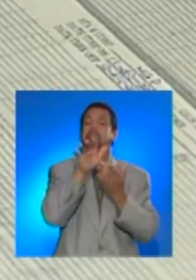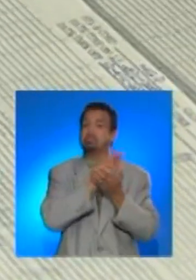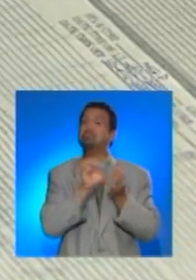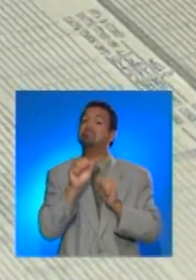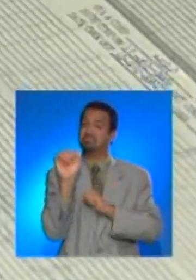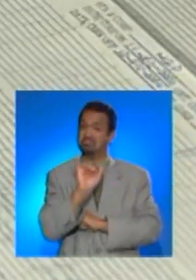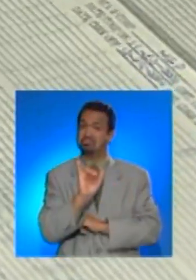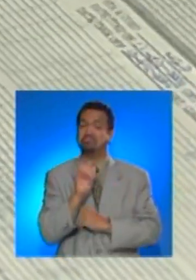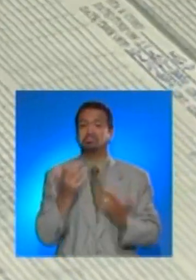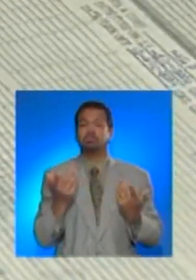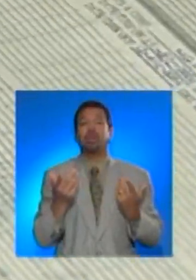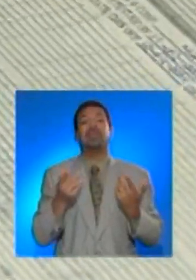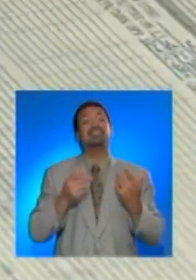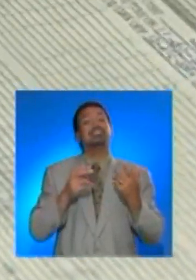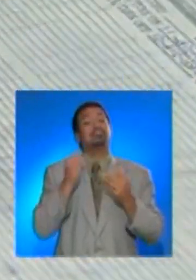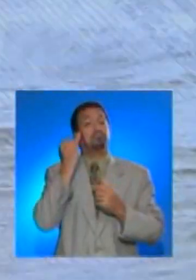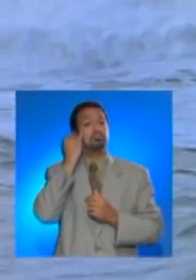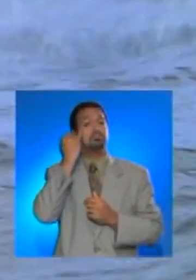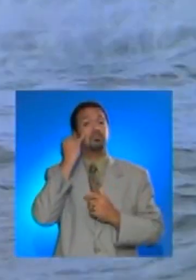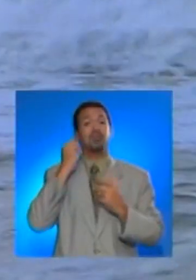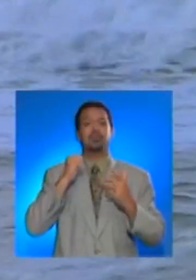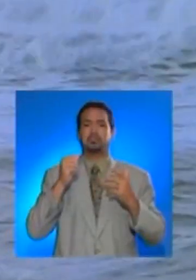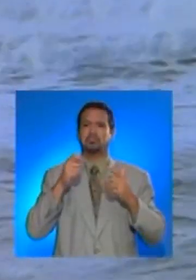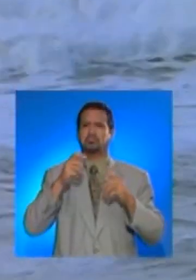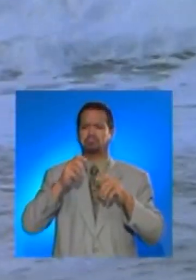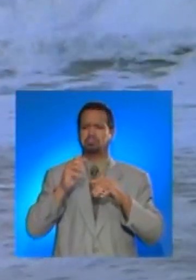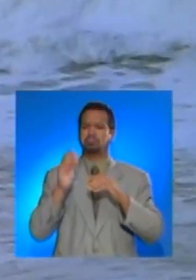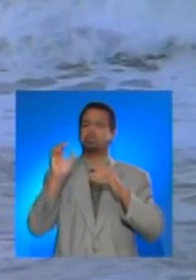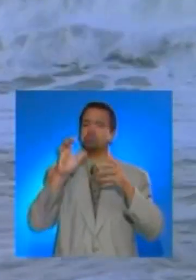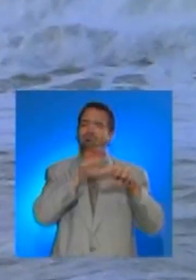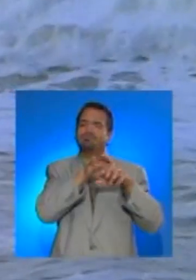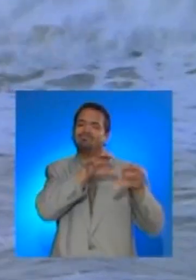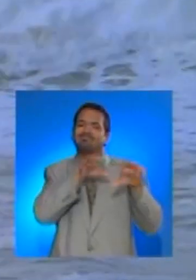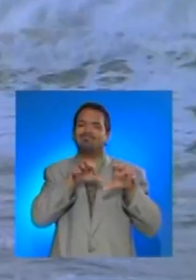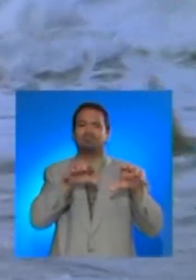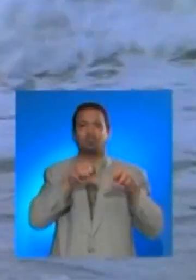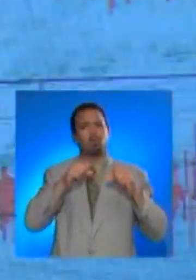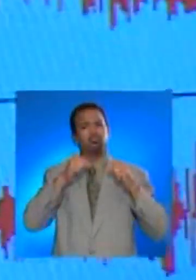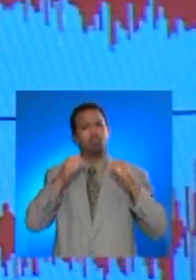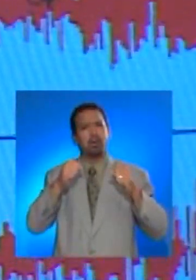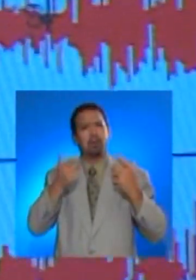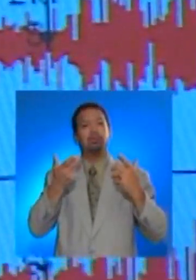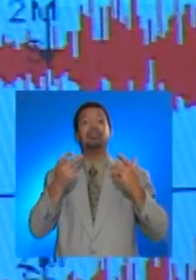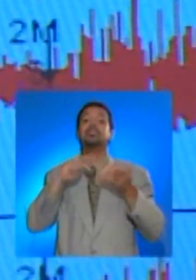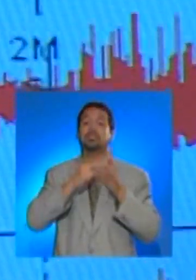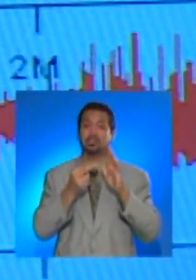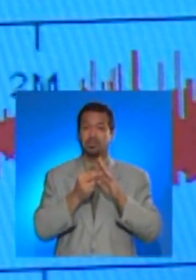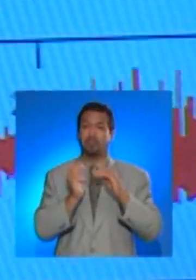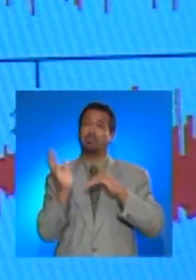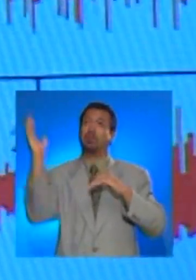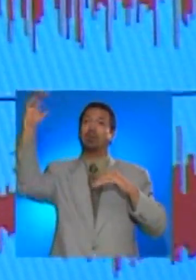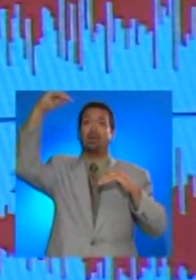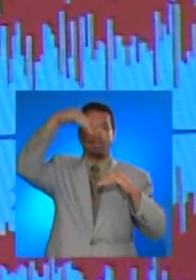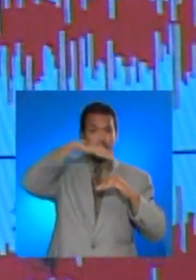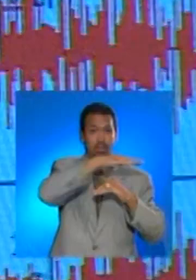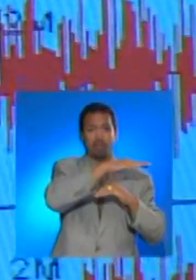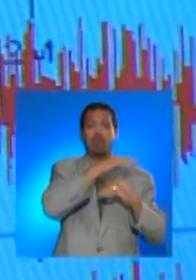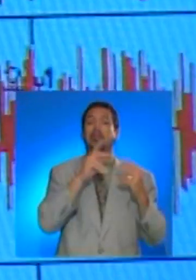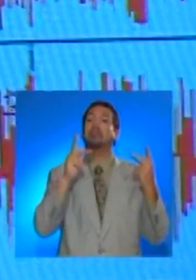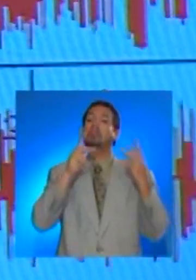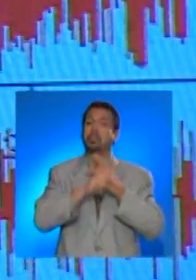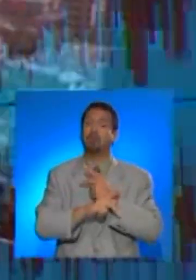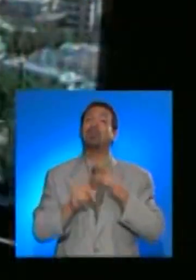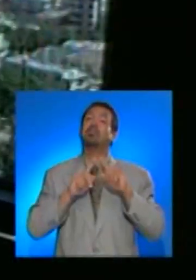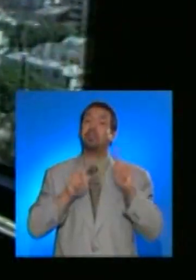Generally, the size of the tsunami is directly proportional to the magnitude of the earthquake. Fortunately, not all earthquakes produce